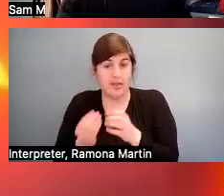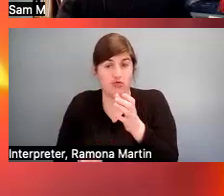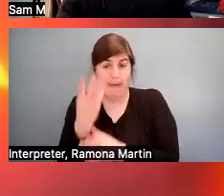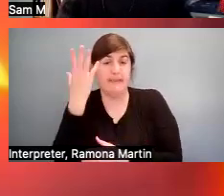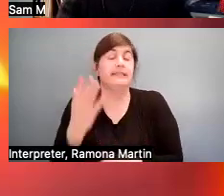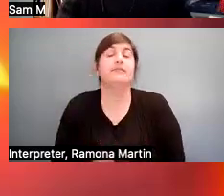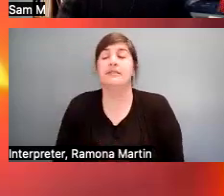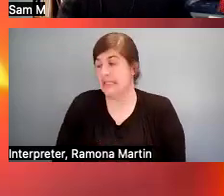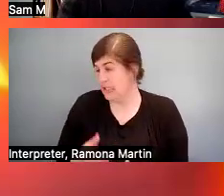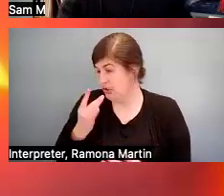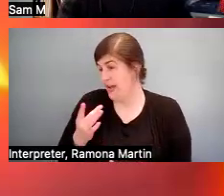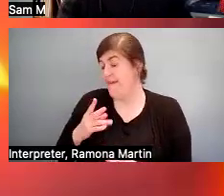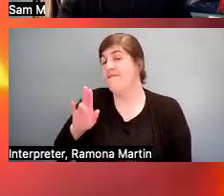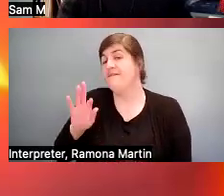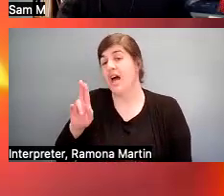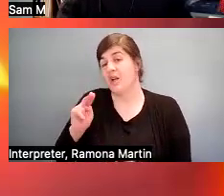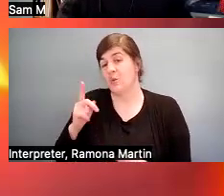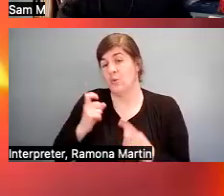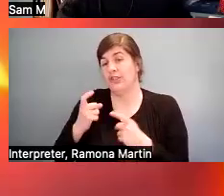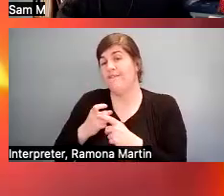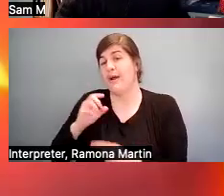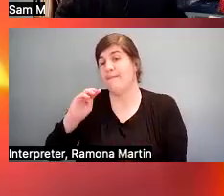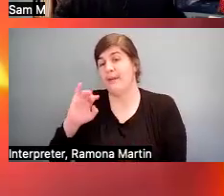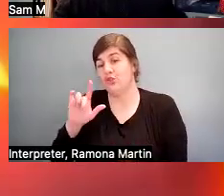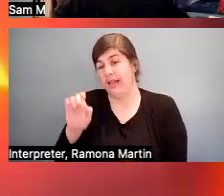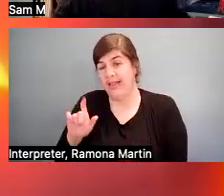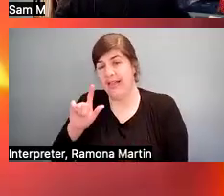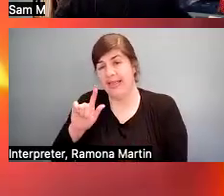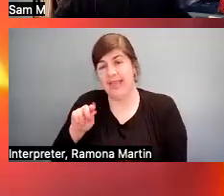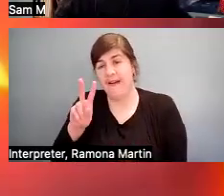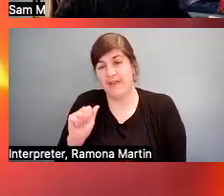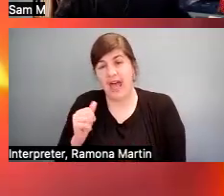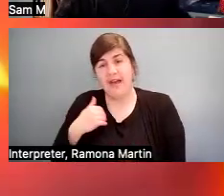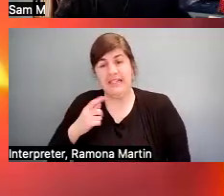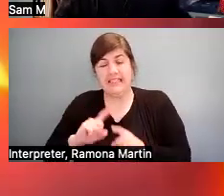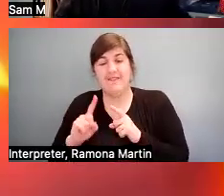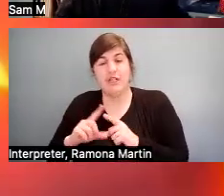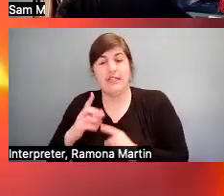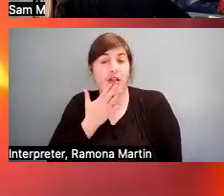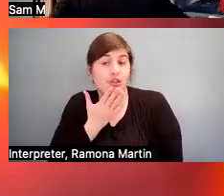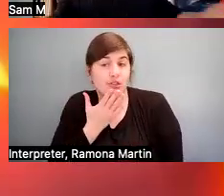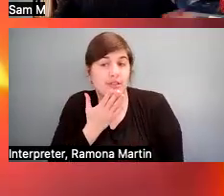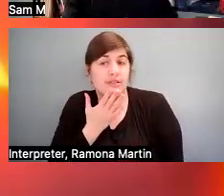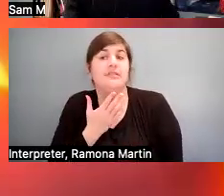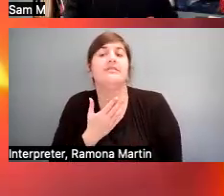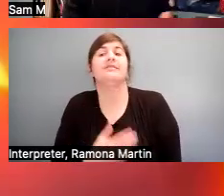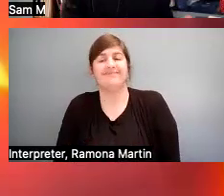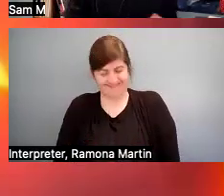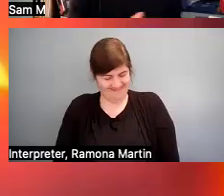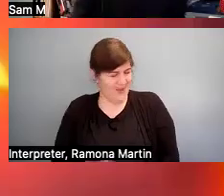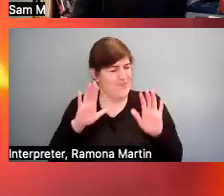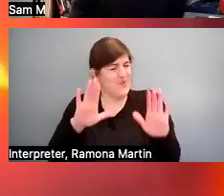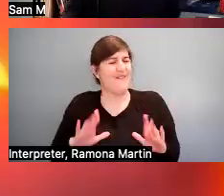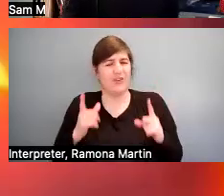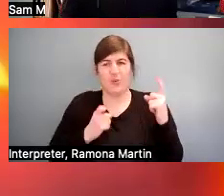interesting. We've got a really fun question from Michelle. Does lava come in different colors? Oh, that is a wonderful question because